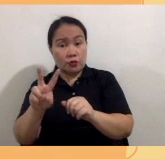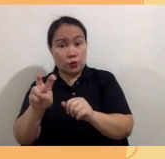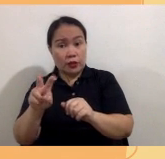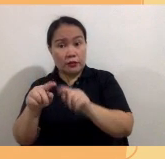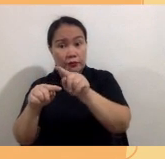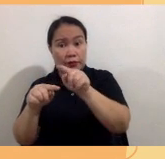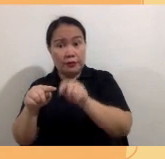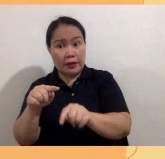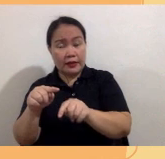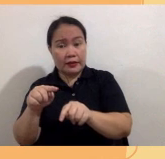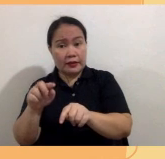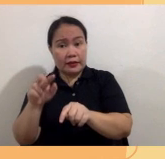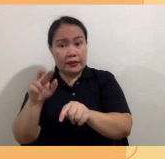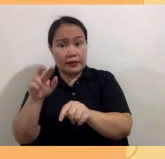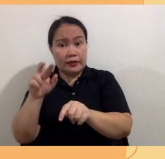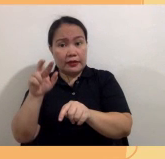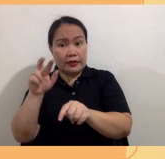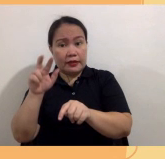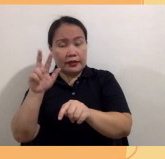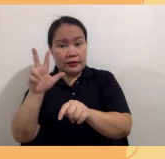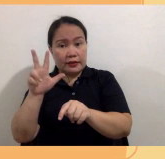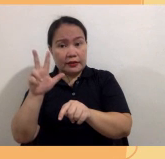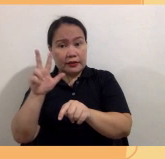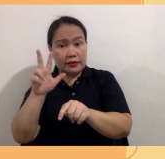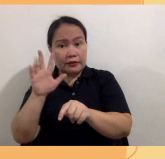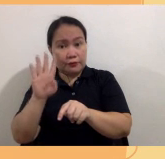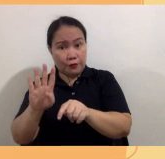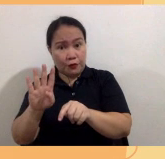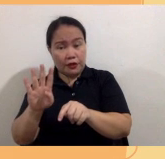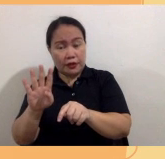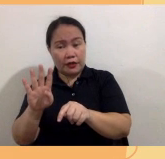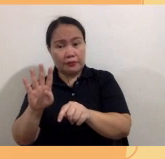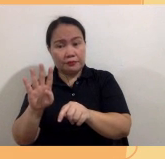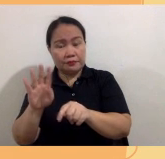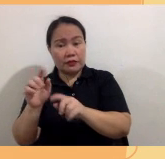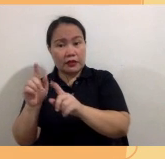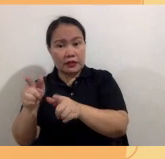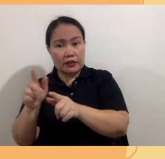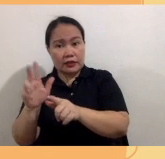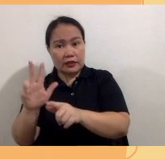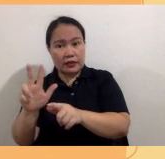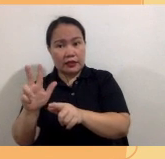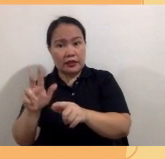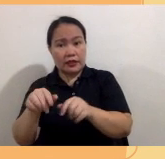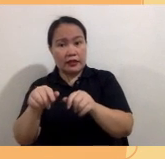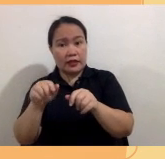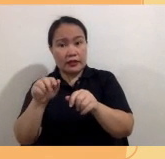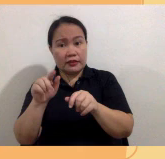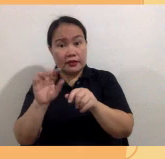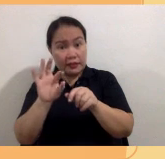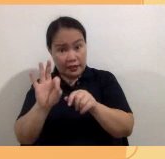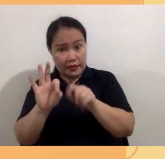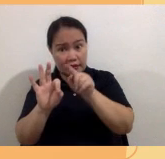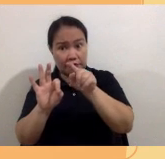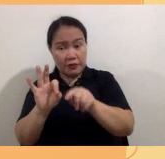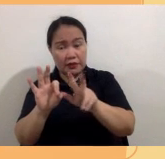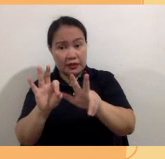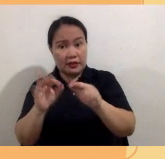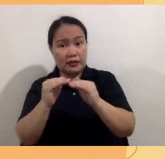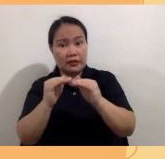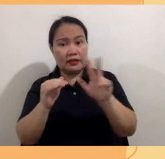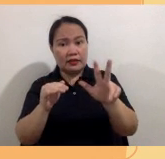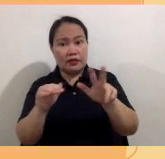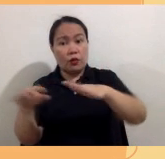4D plus 3. Kasi 3 times 4, that is 12D. And then 3 times 3, that is 9. Okay? All